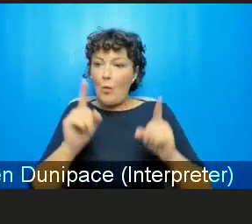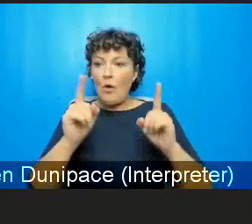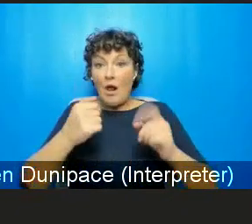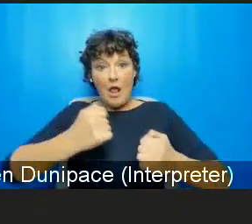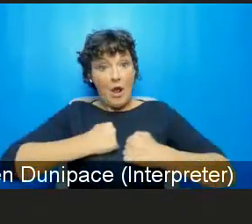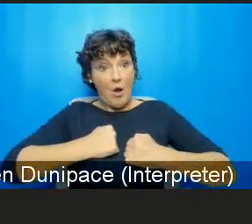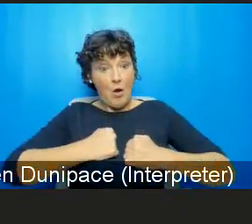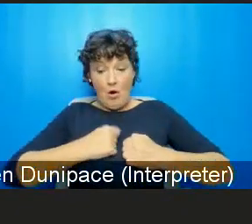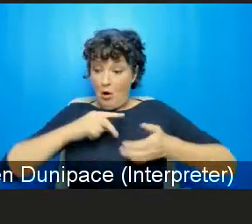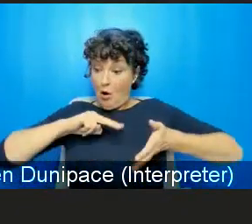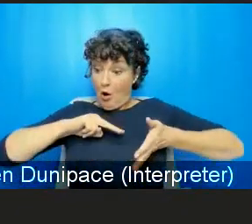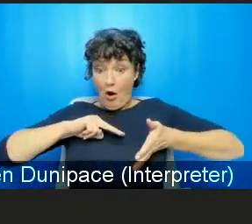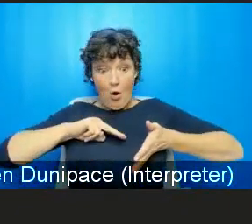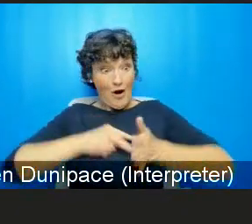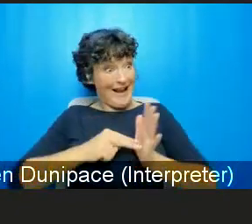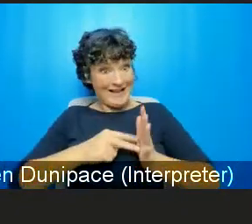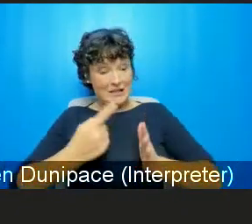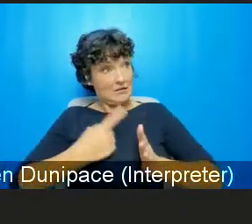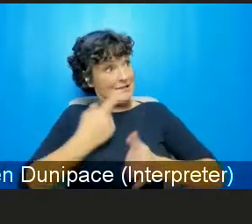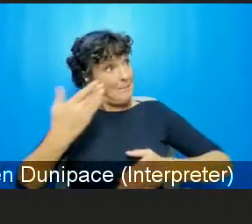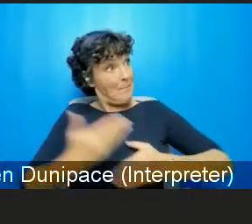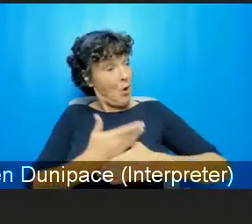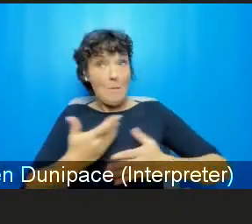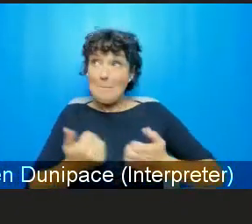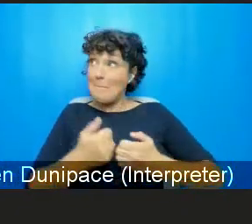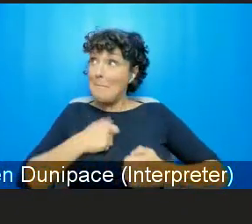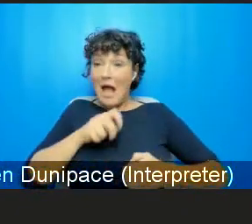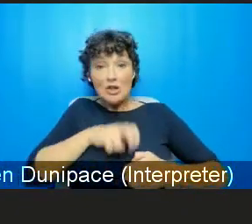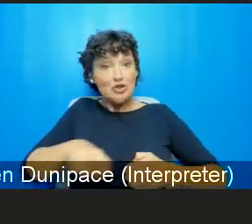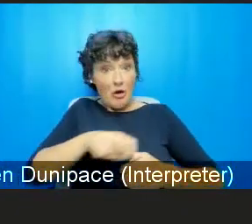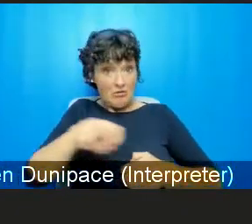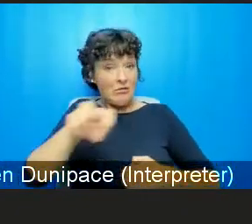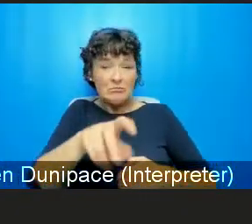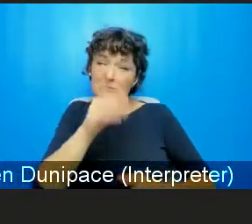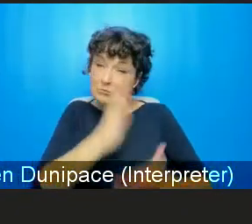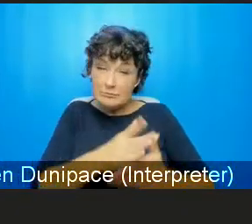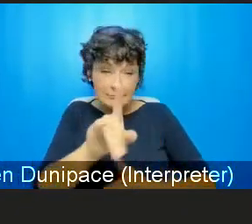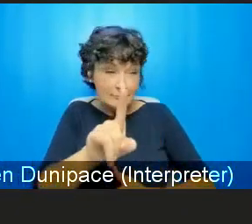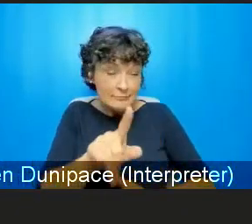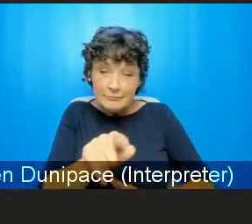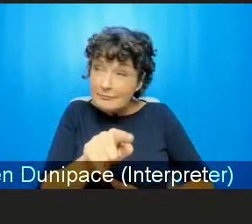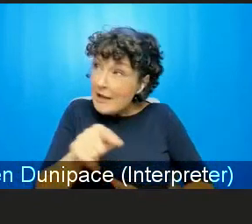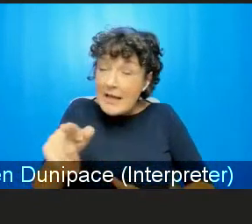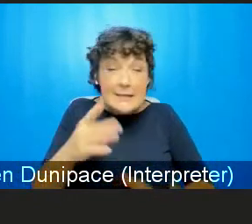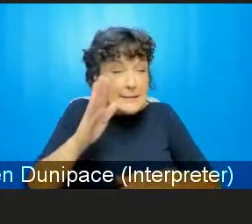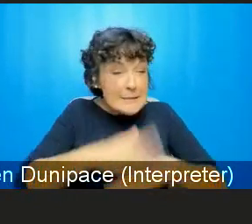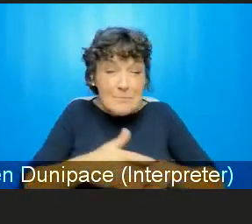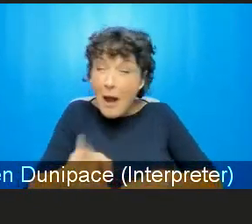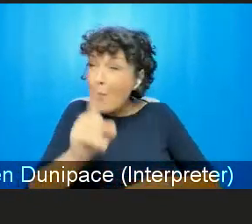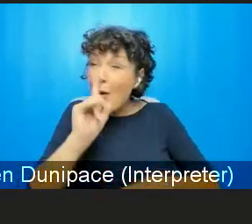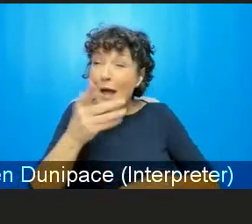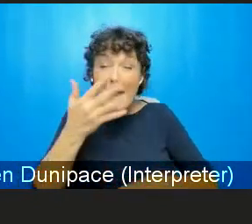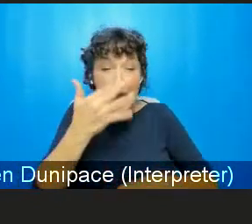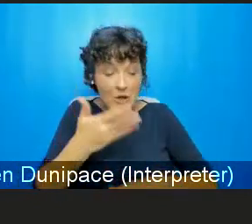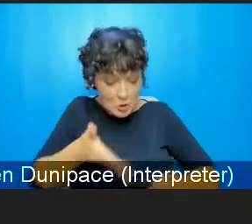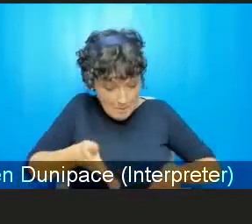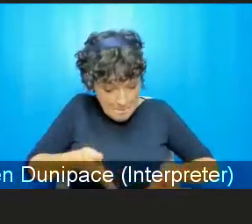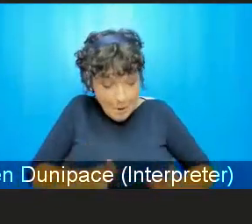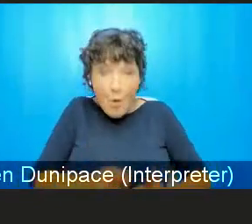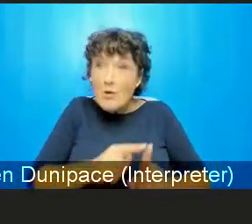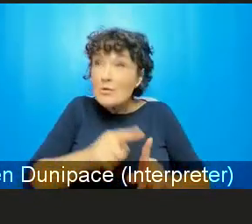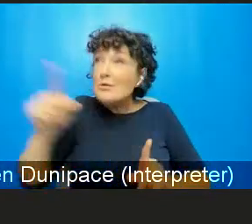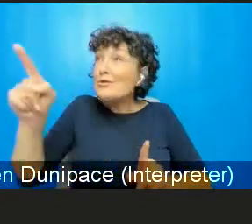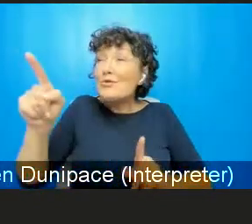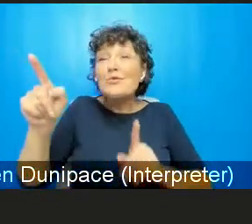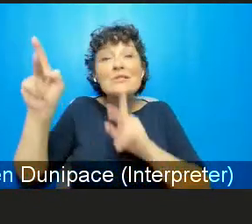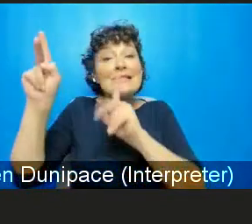as an employee, and you know, impairments come to us at all times in our lives, and certainly as we get older, the linear progression of time brings